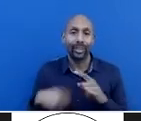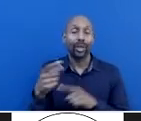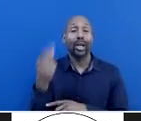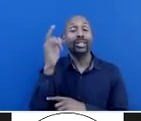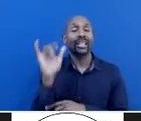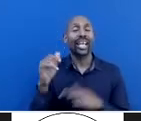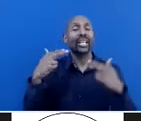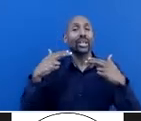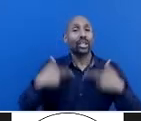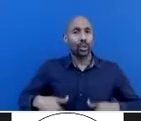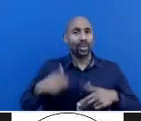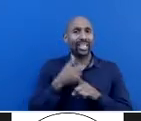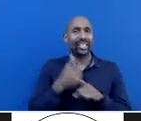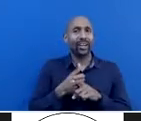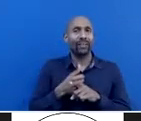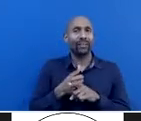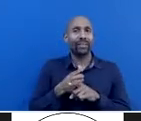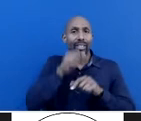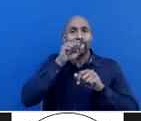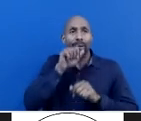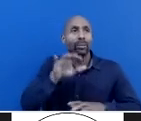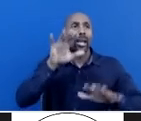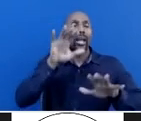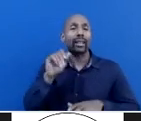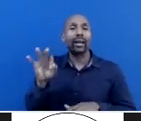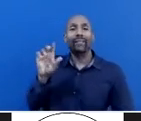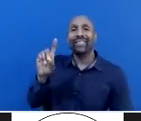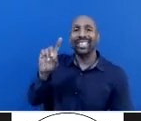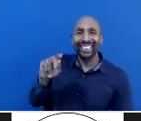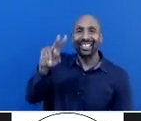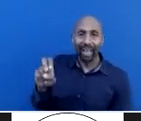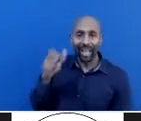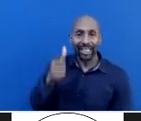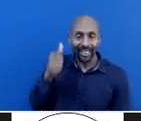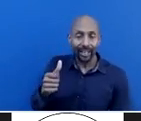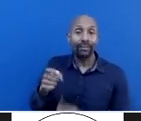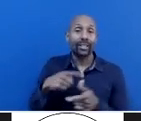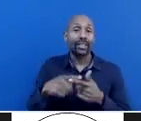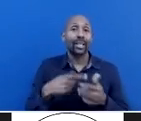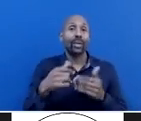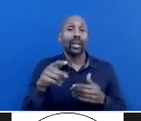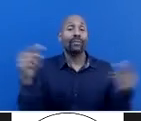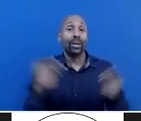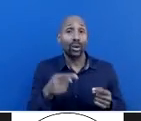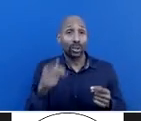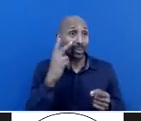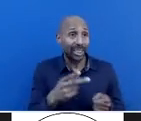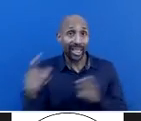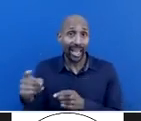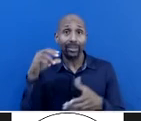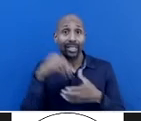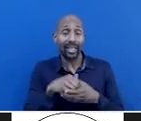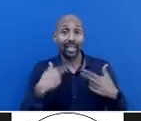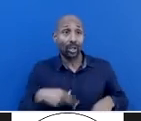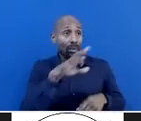divinity, then any harm that you see befalling a human being, it's imperative for you